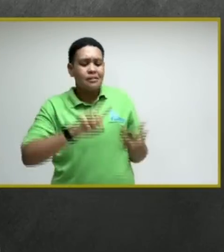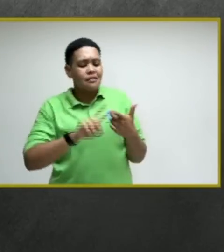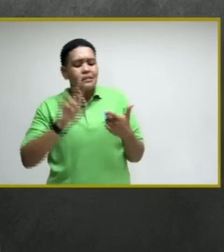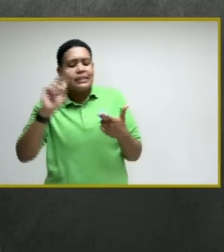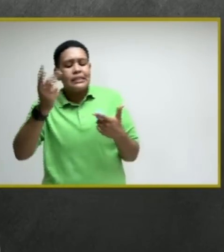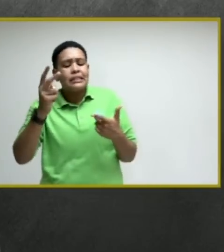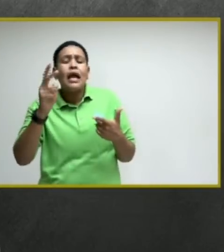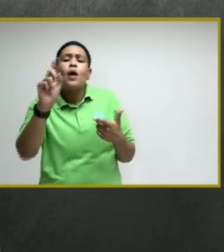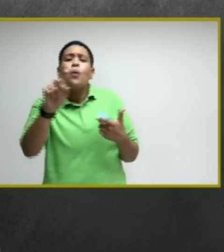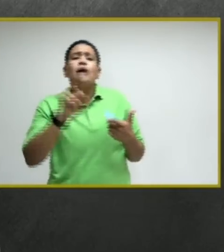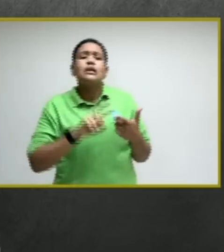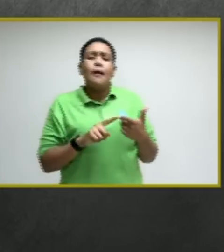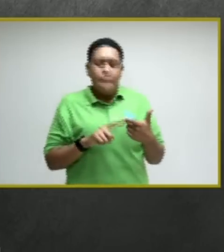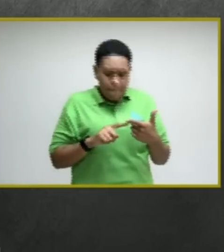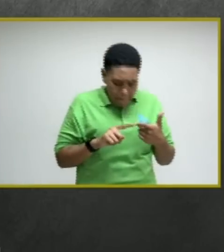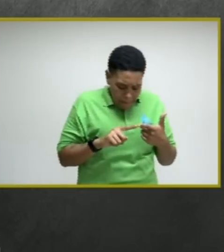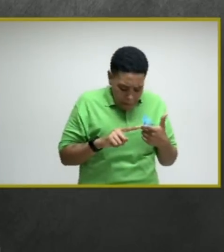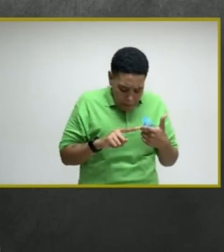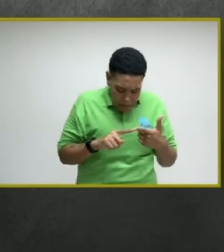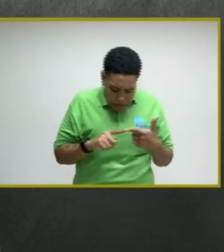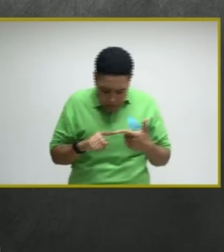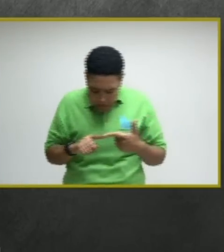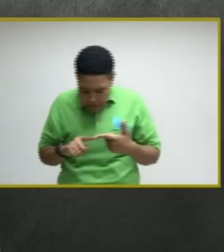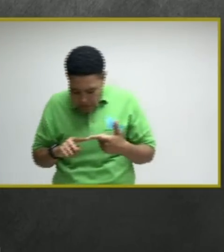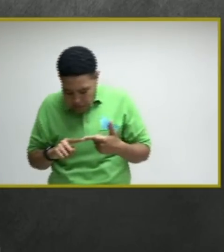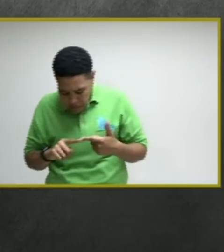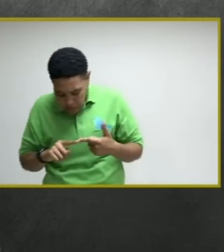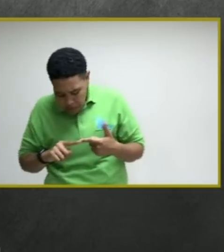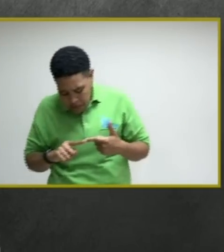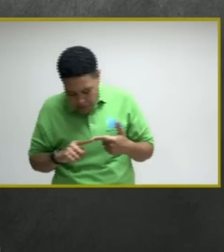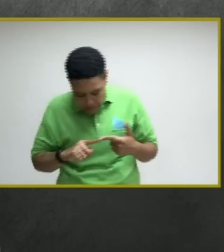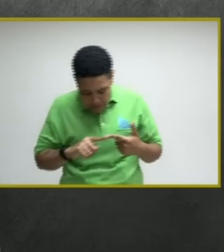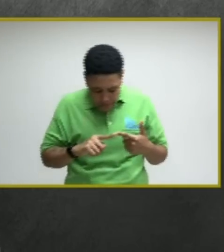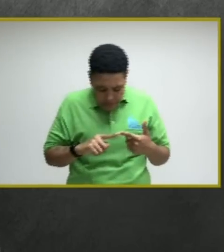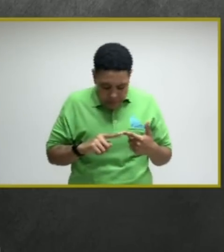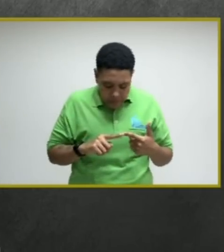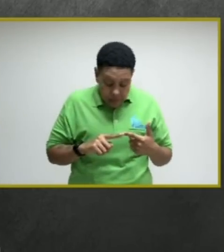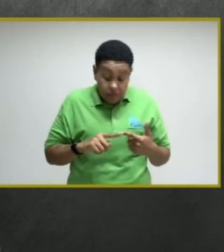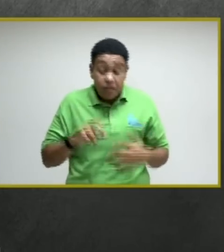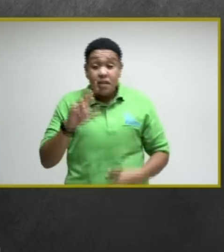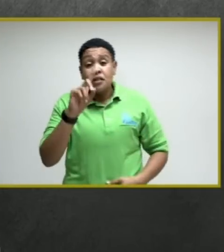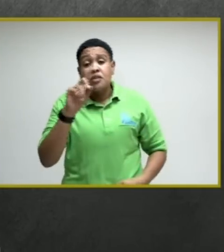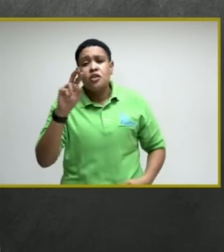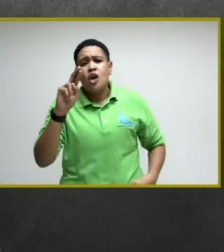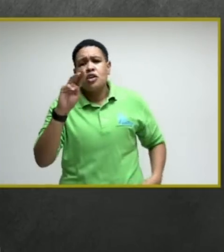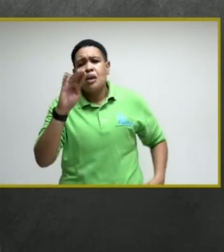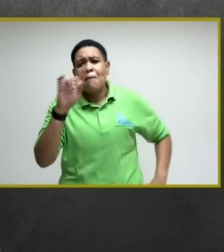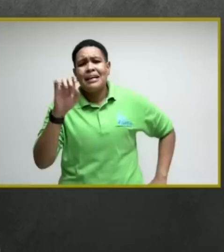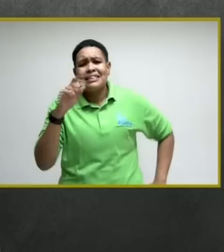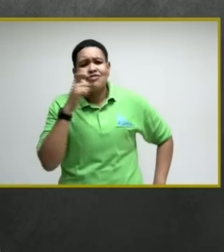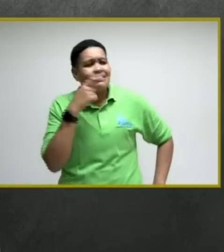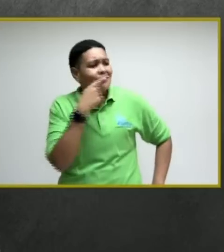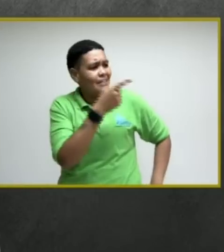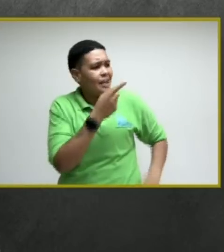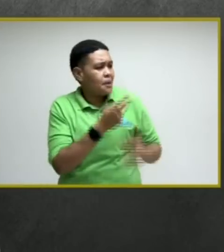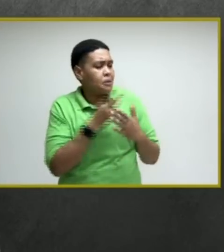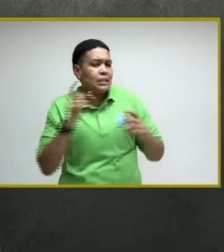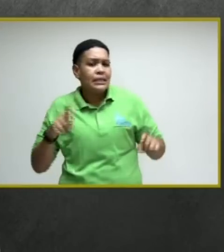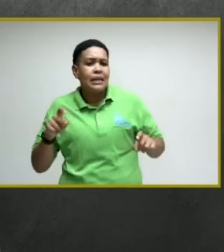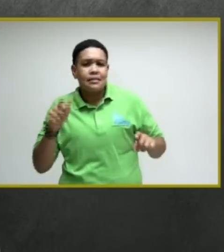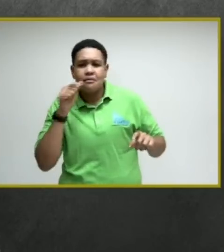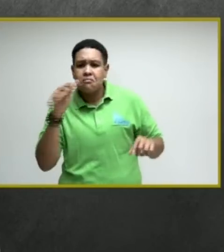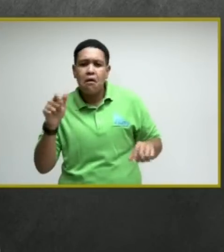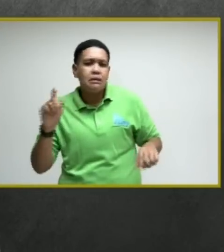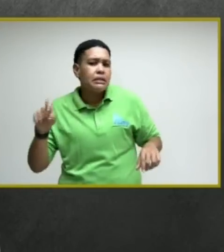second question is following up on what Dr. Bisasor McKenzie was saying earlier about pre-testing not needed for